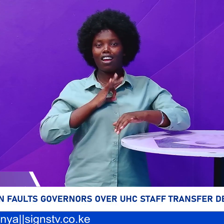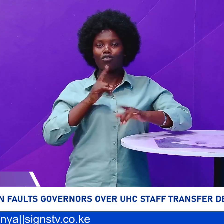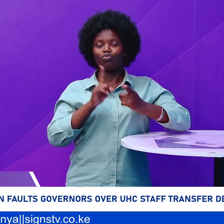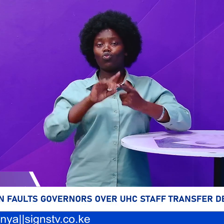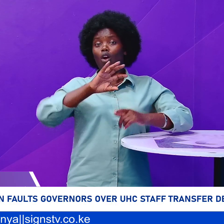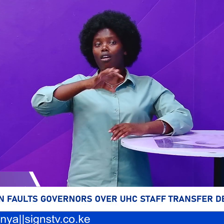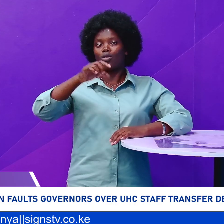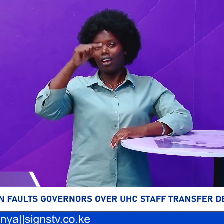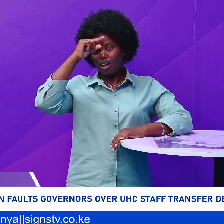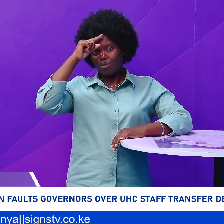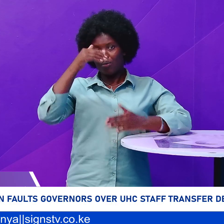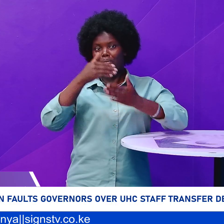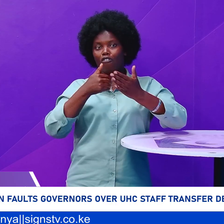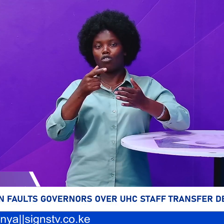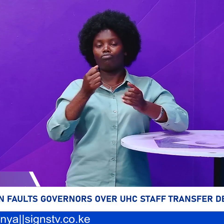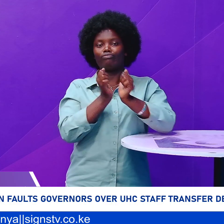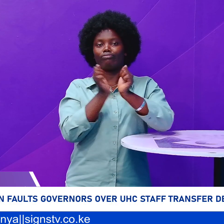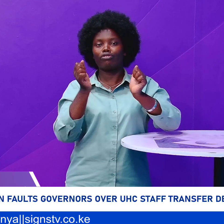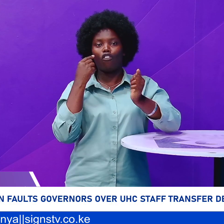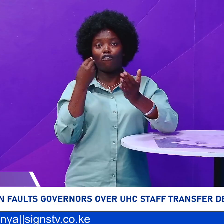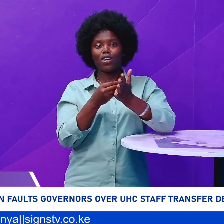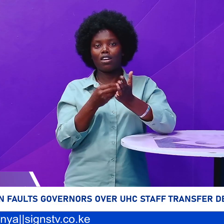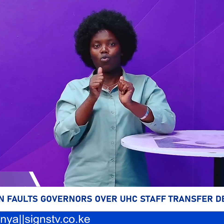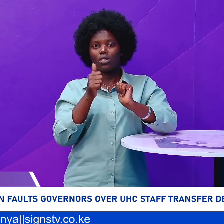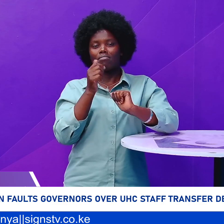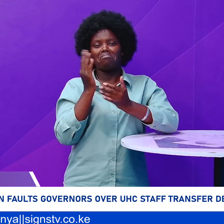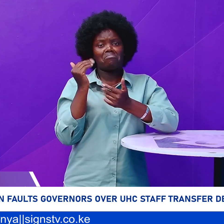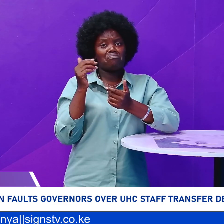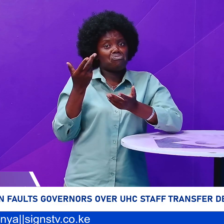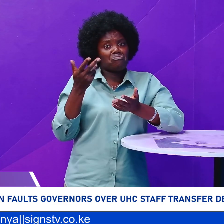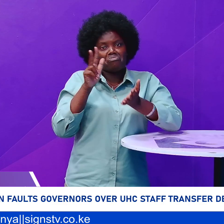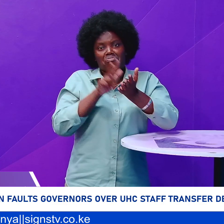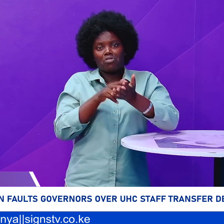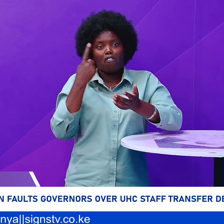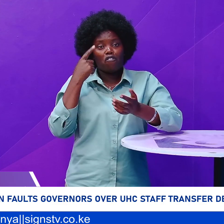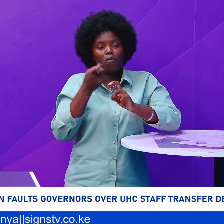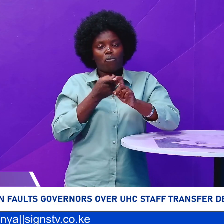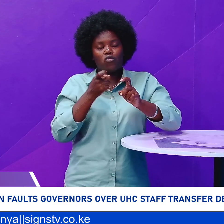coverage UHC staff to county governments before the